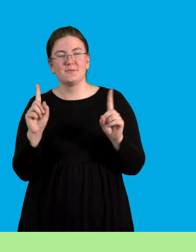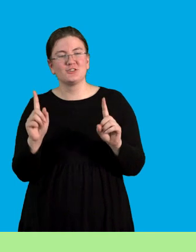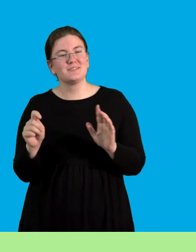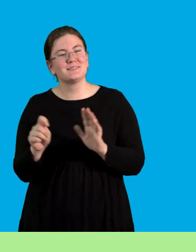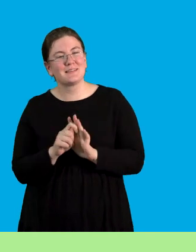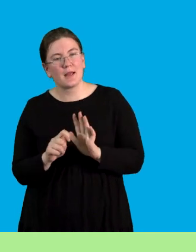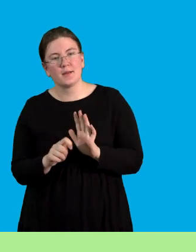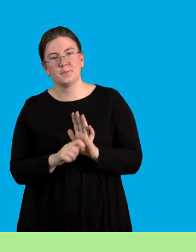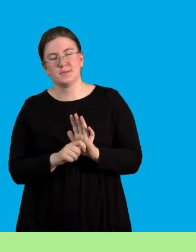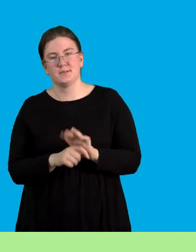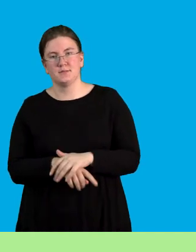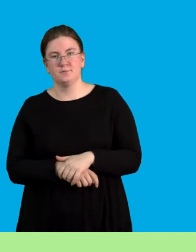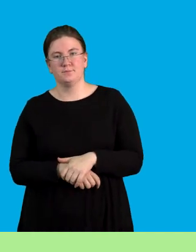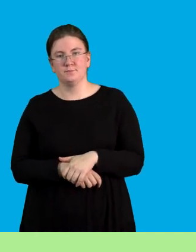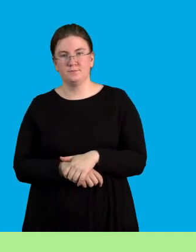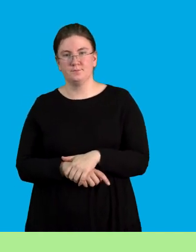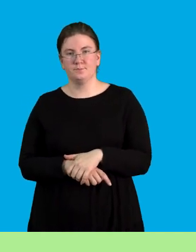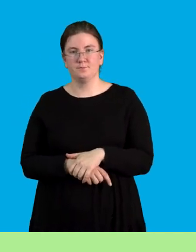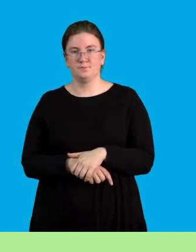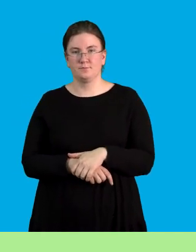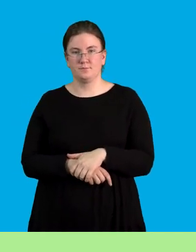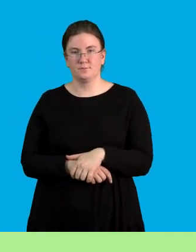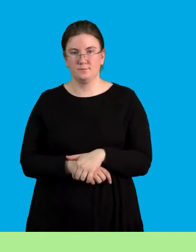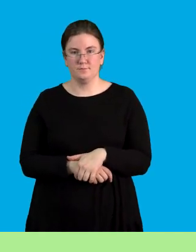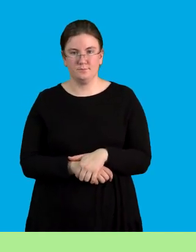special characteristics of the mold.